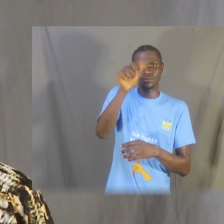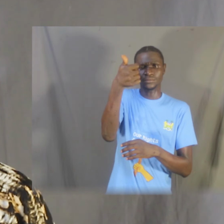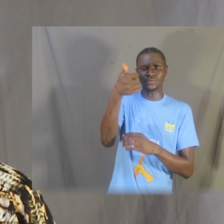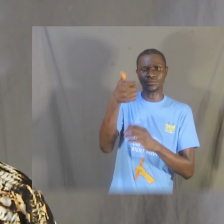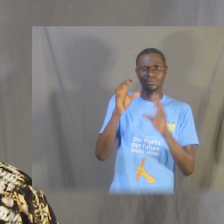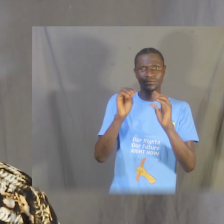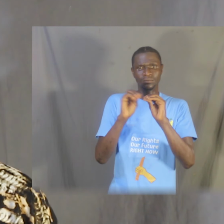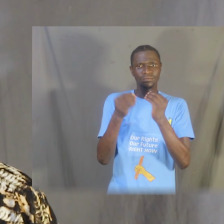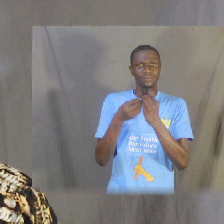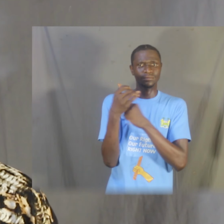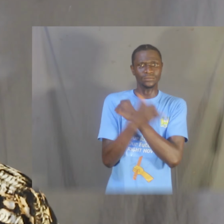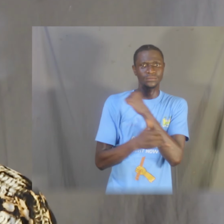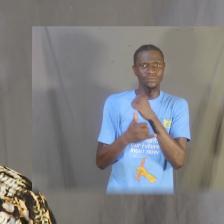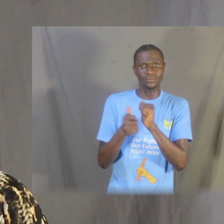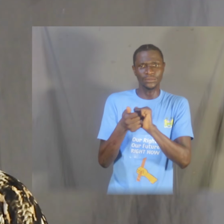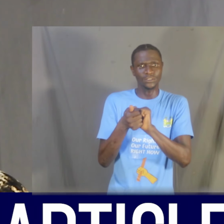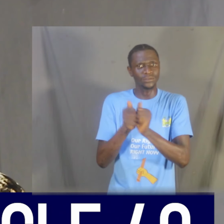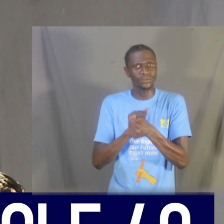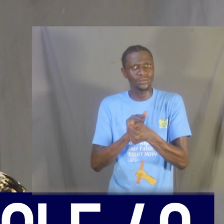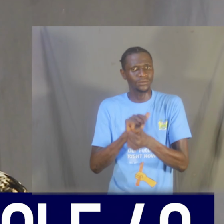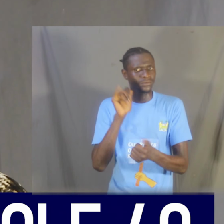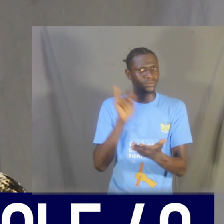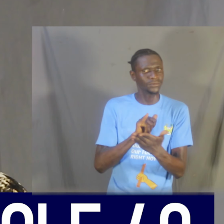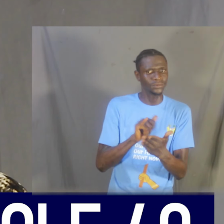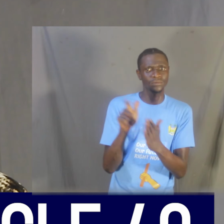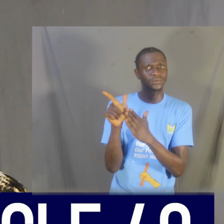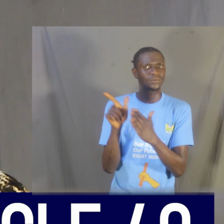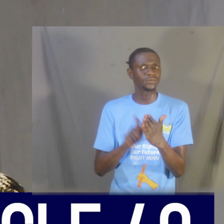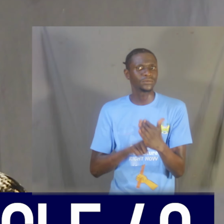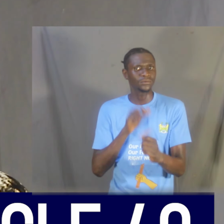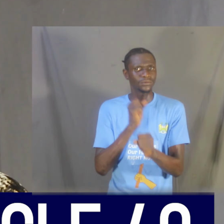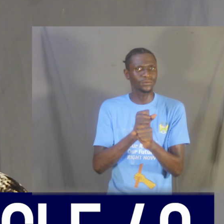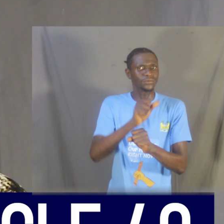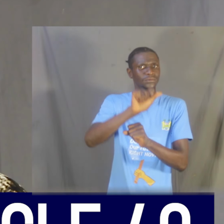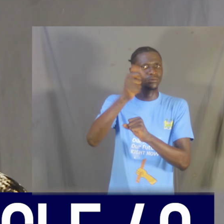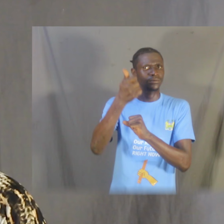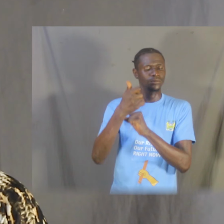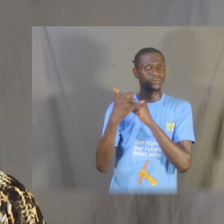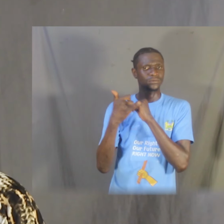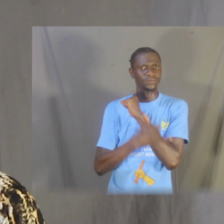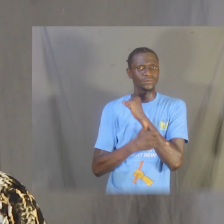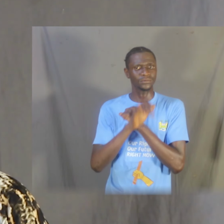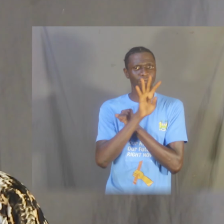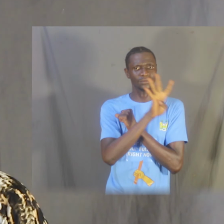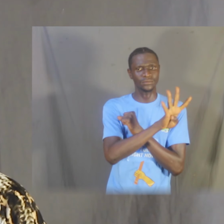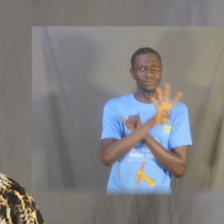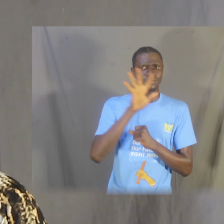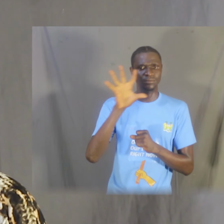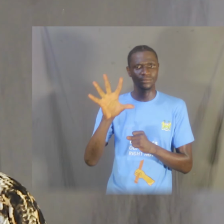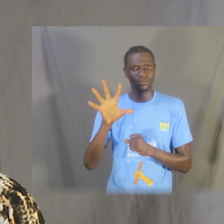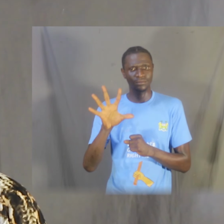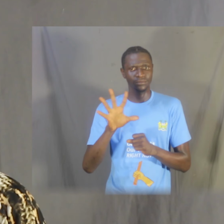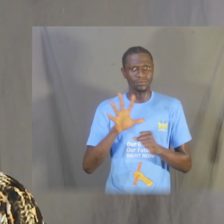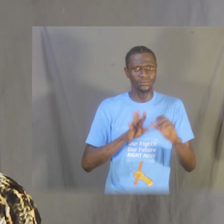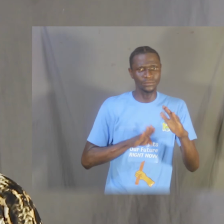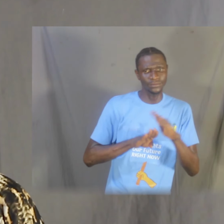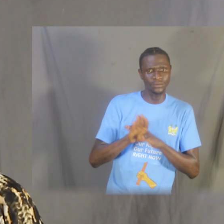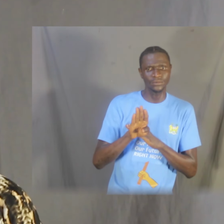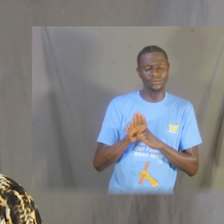Convention under specific conditions. Article 49. Accessible format. Ensure the Convention is available